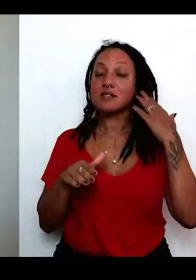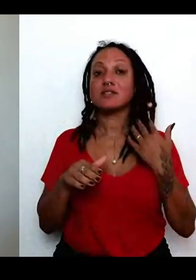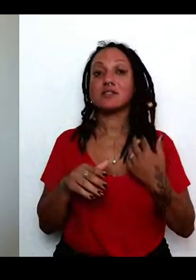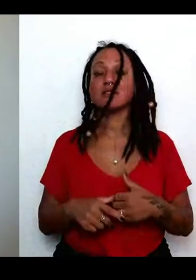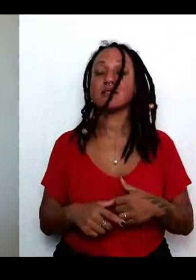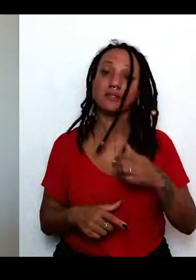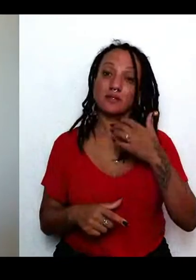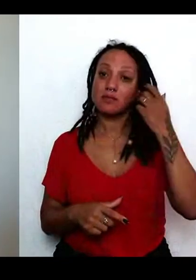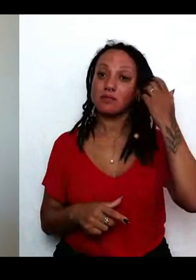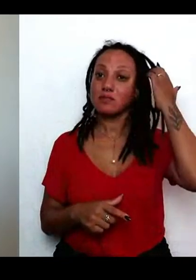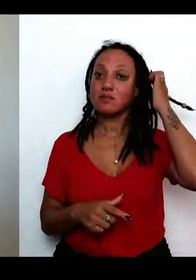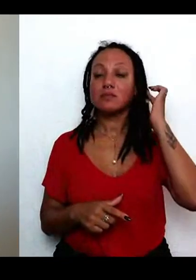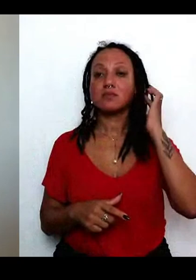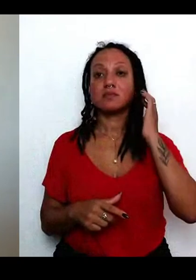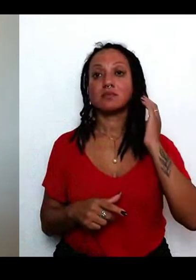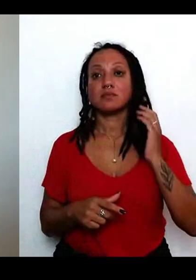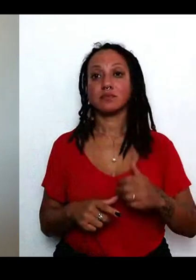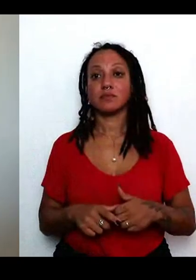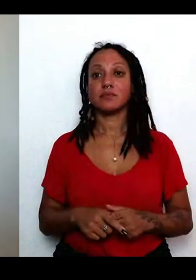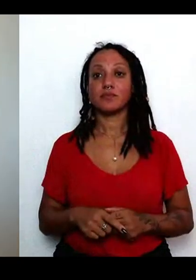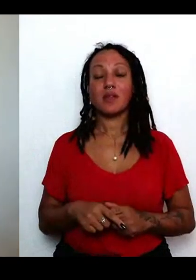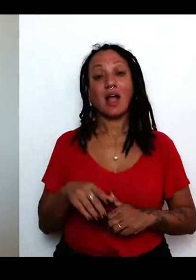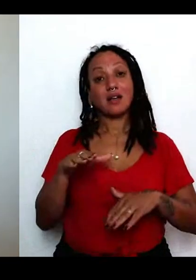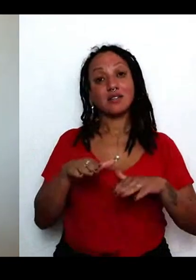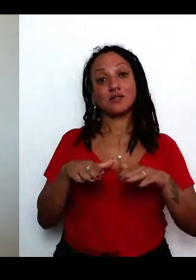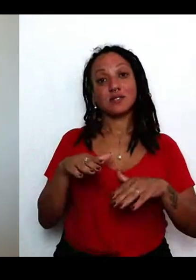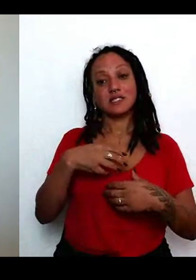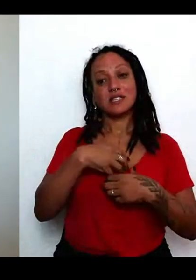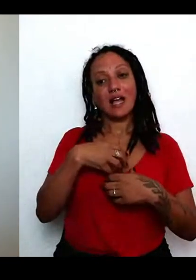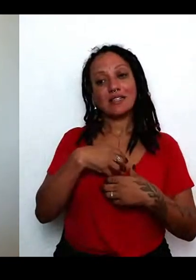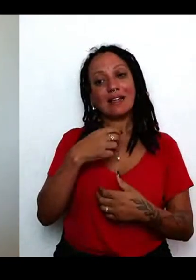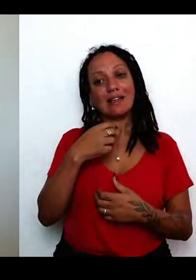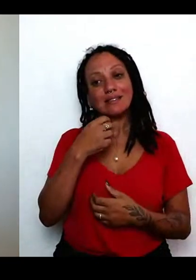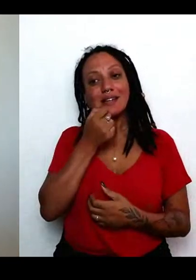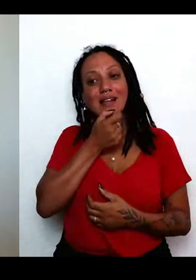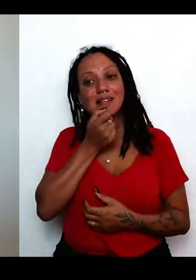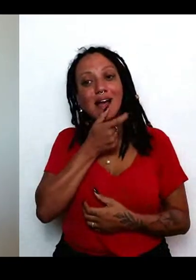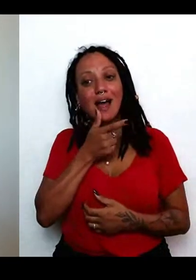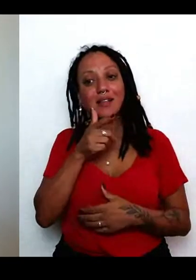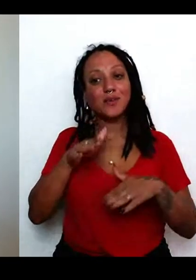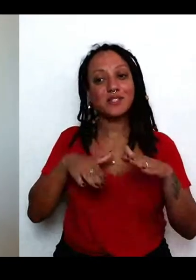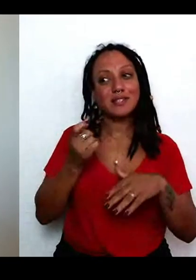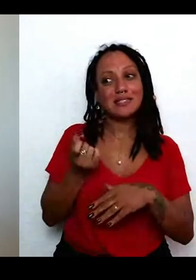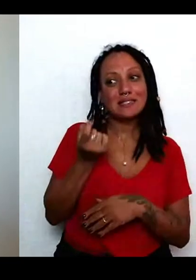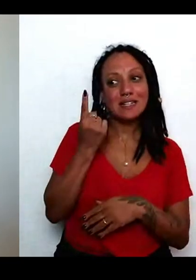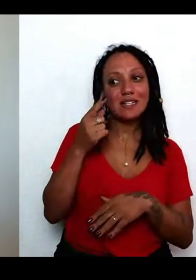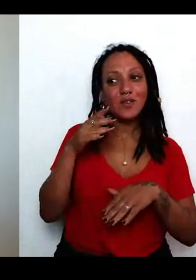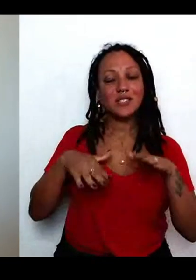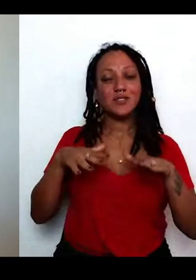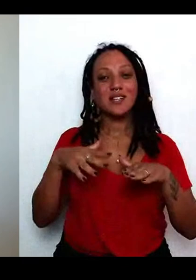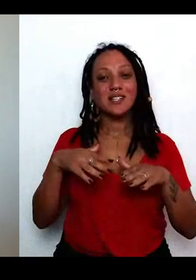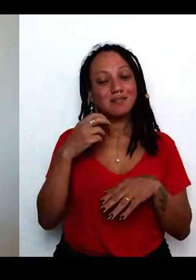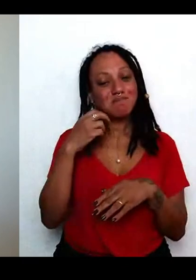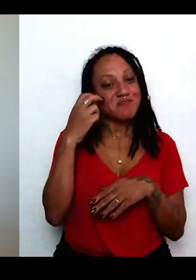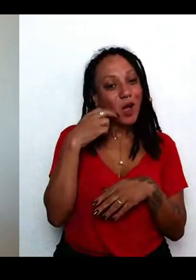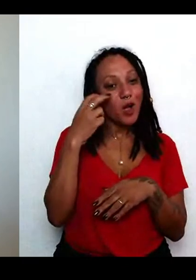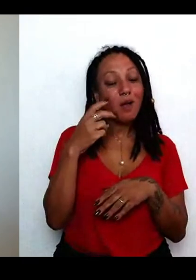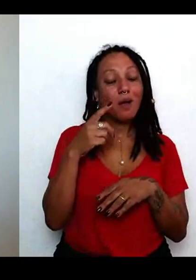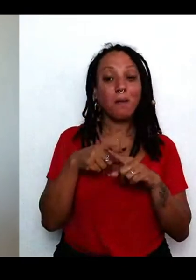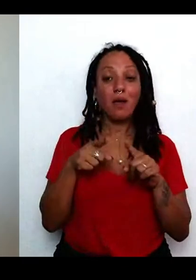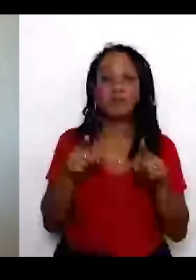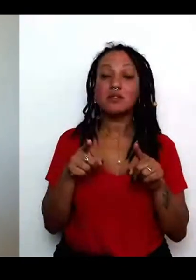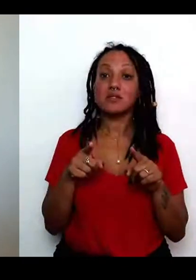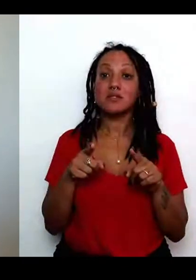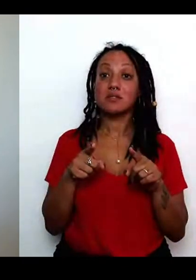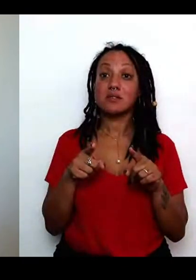very it's funny it's it's a little bit awkward and I think that that also helps to break down certain boundaries